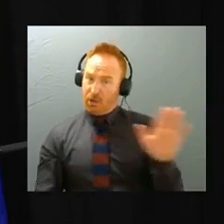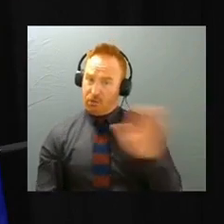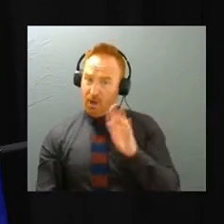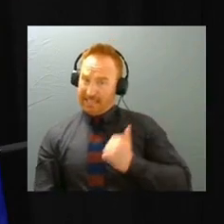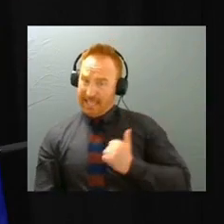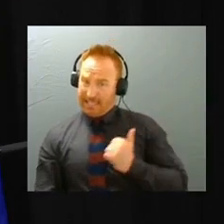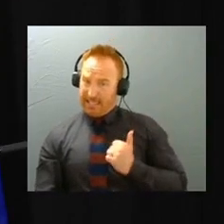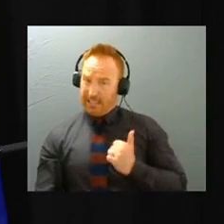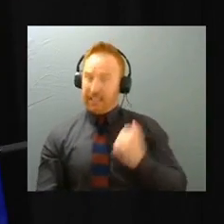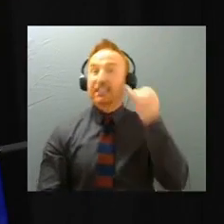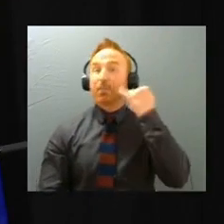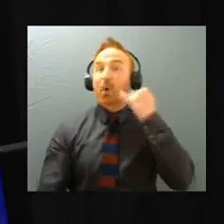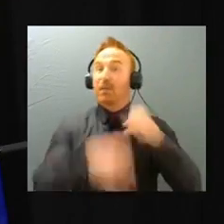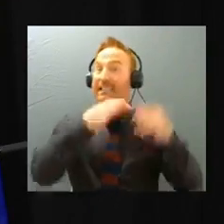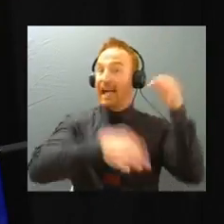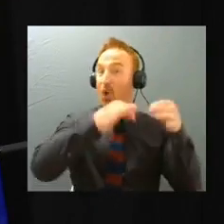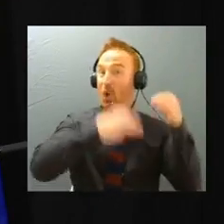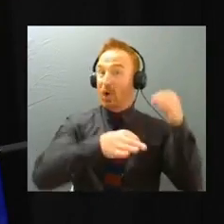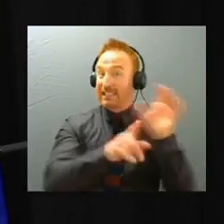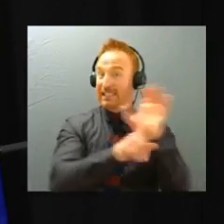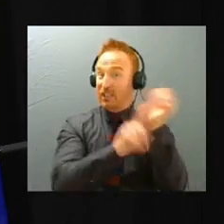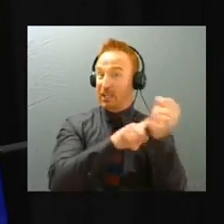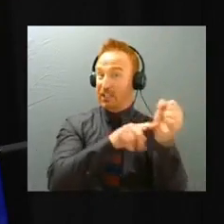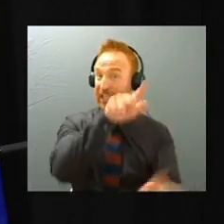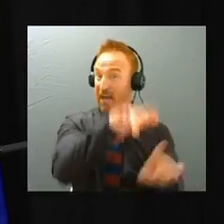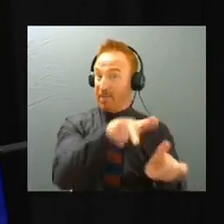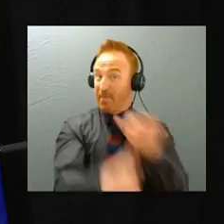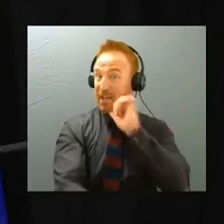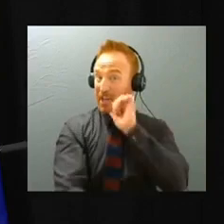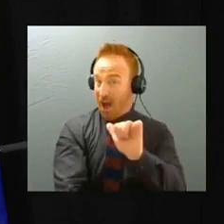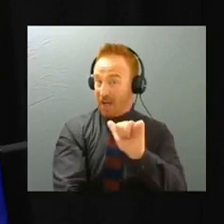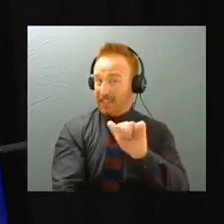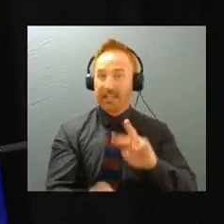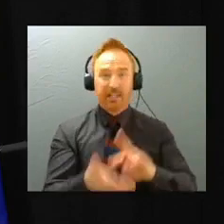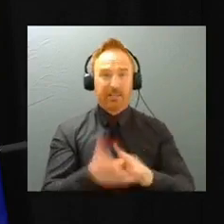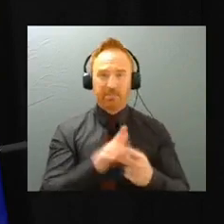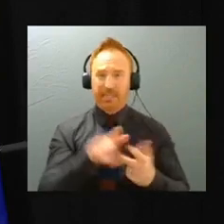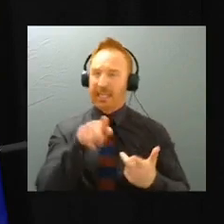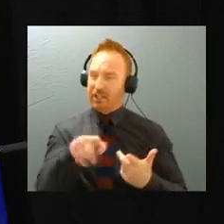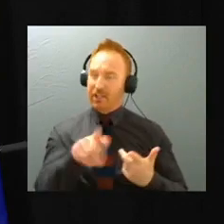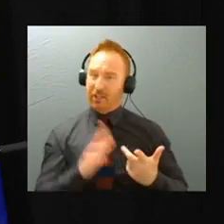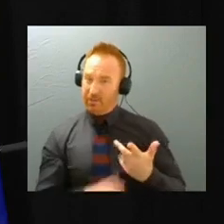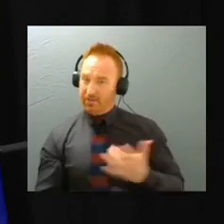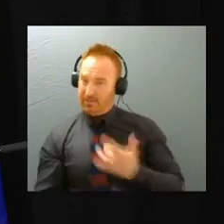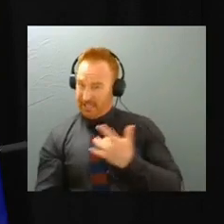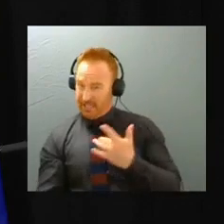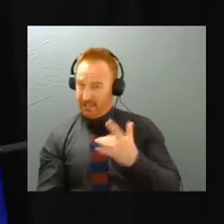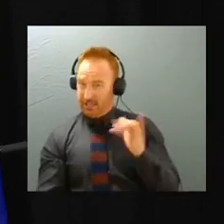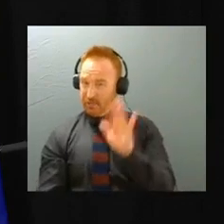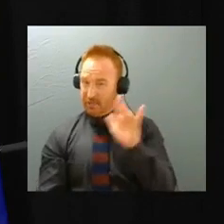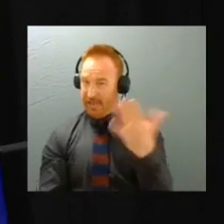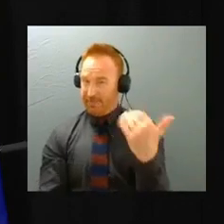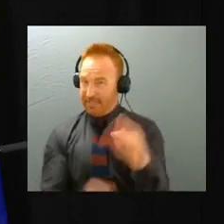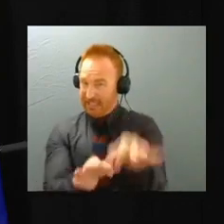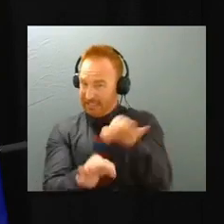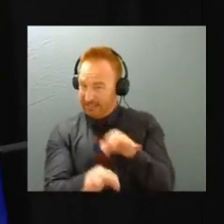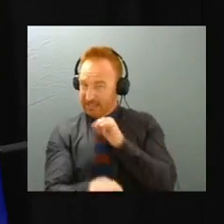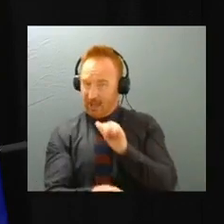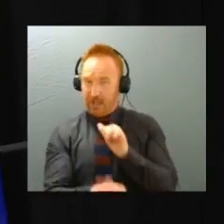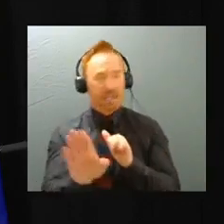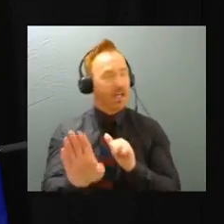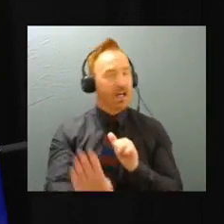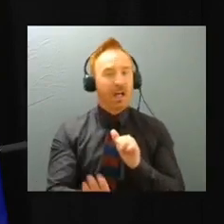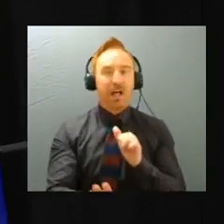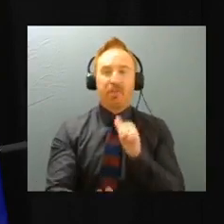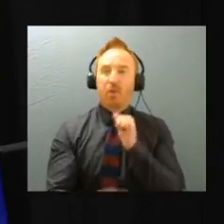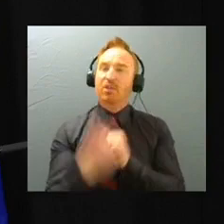court challenge? They're two unrelated situations, of course, the petition being for something different. But I will say, Chris,